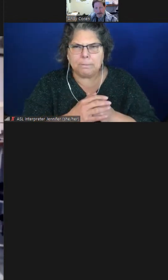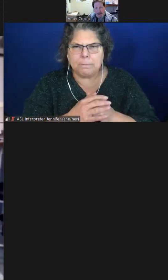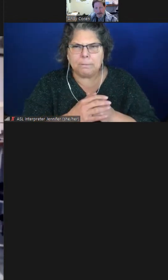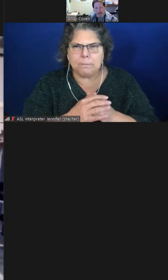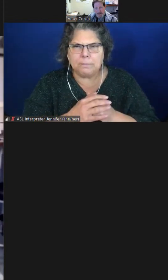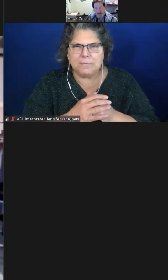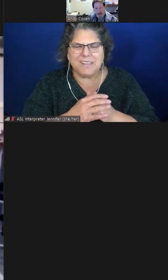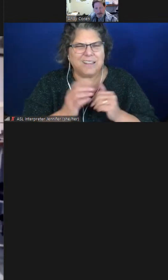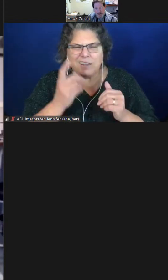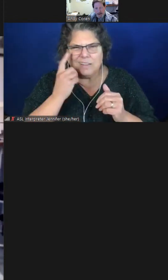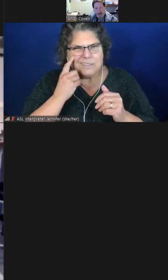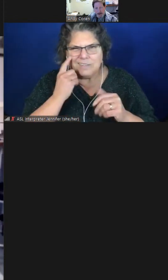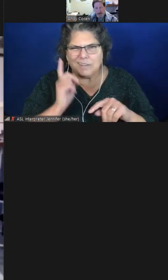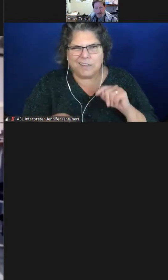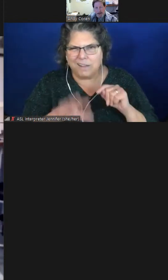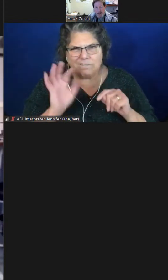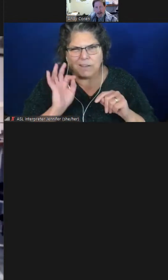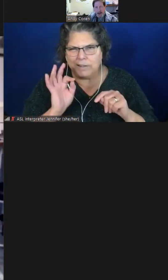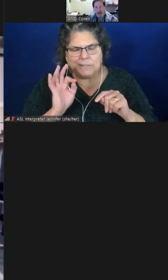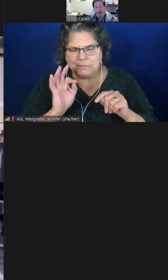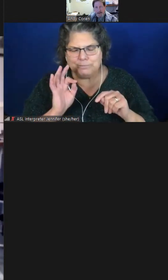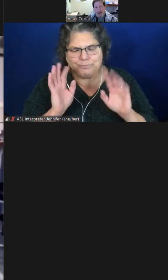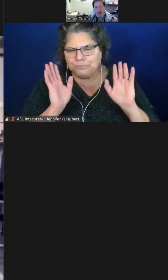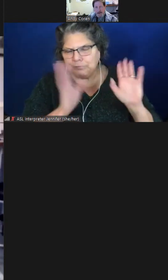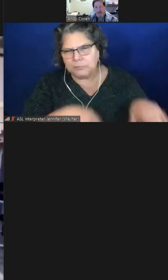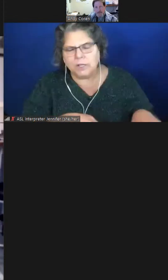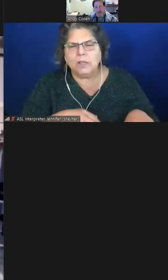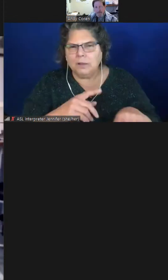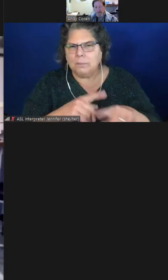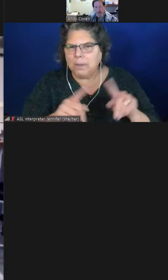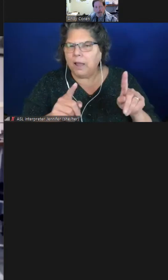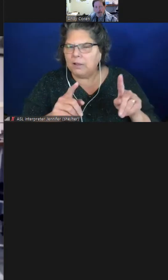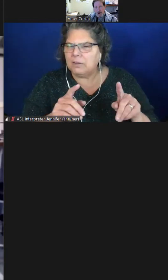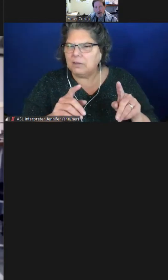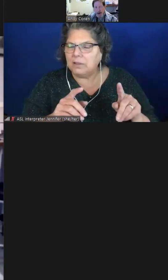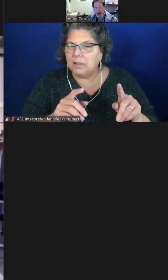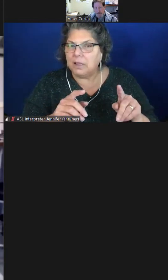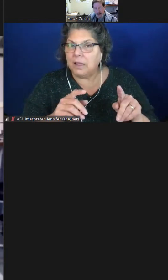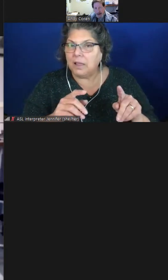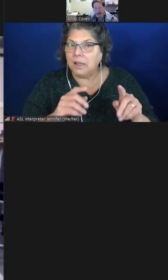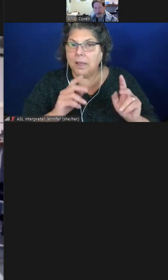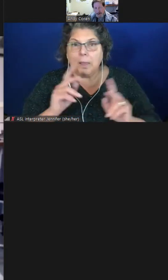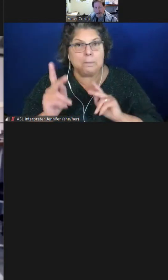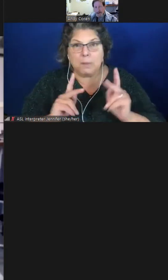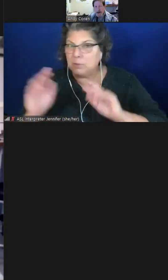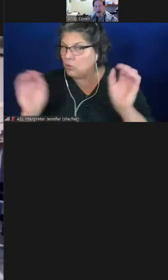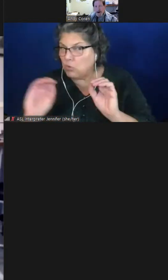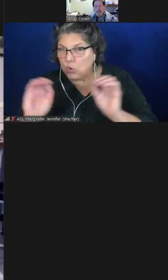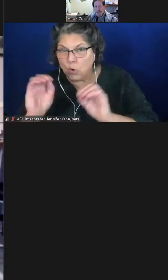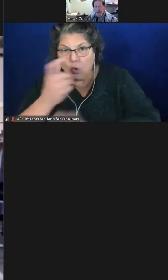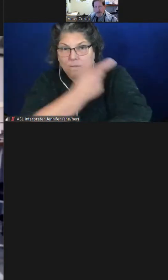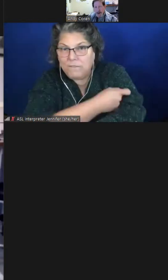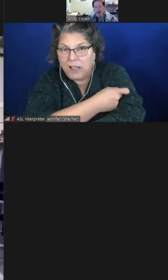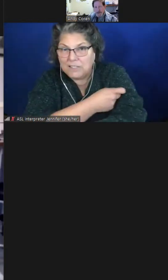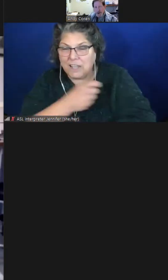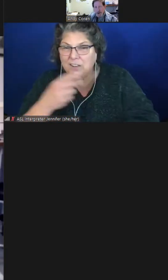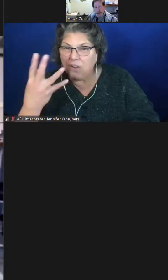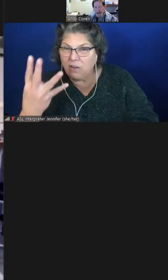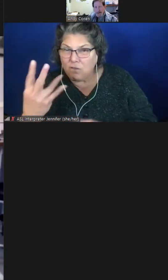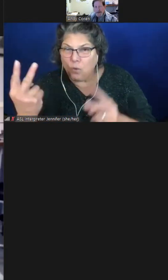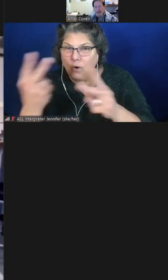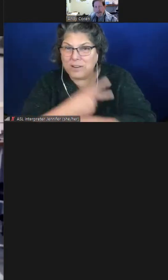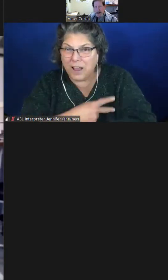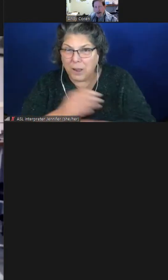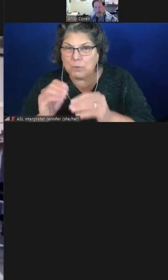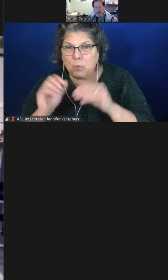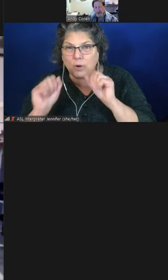No, I don't think I can find it easily in my notes. It's in the range of people who are not vaccinated are 4 times more